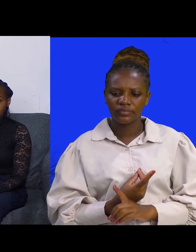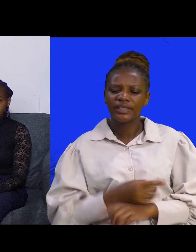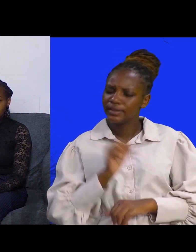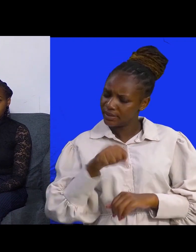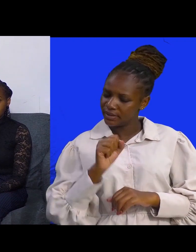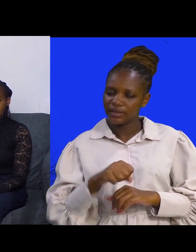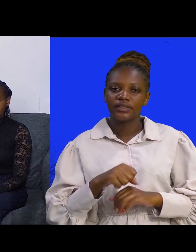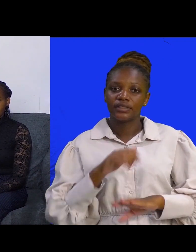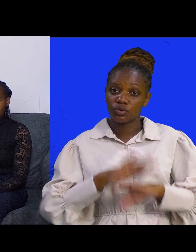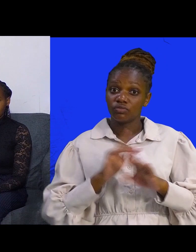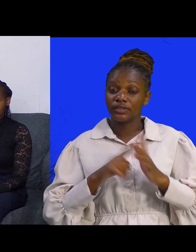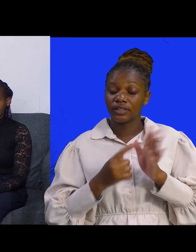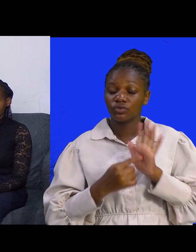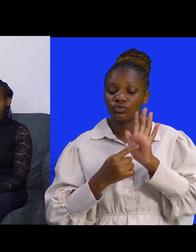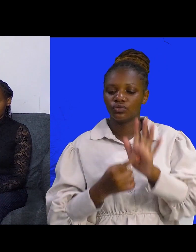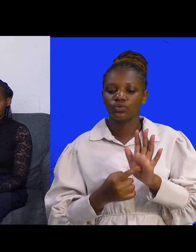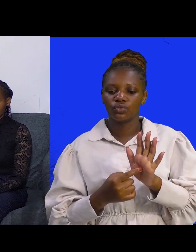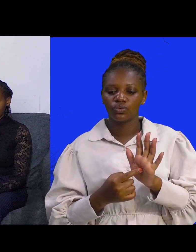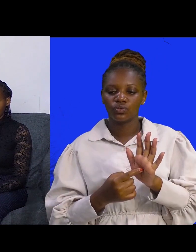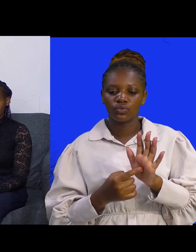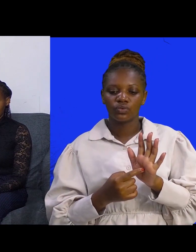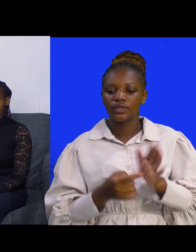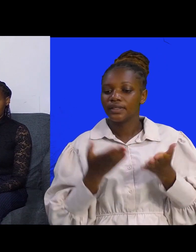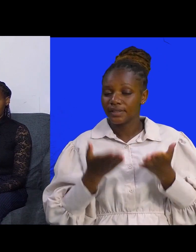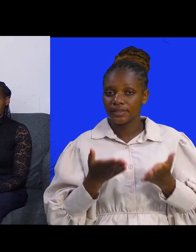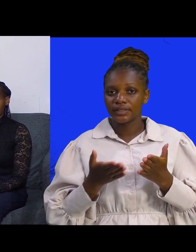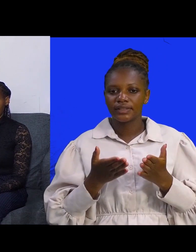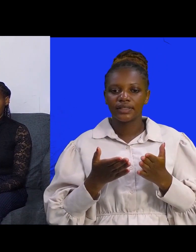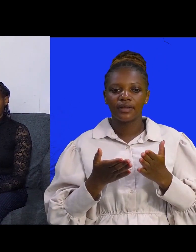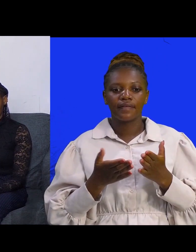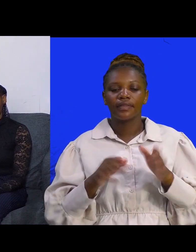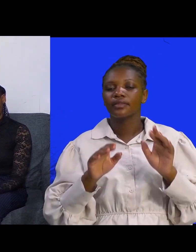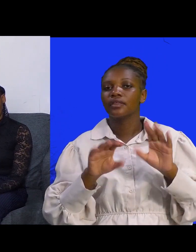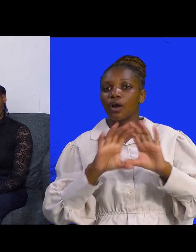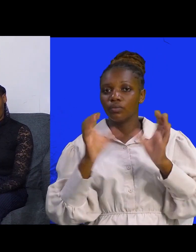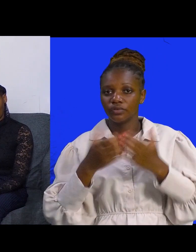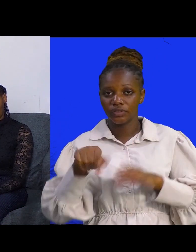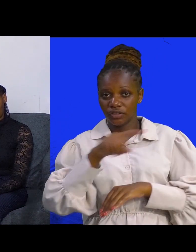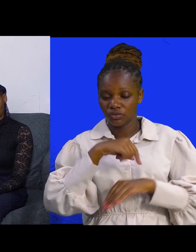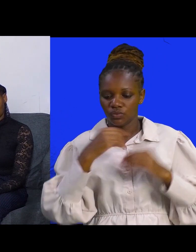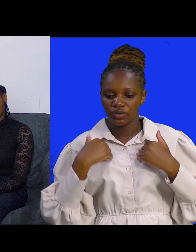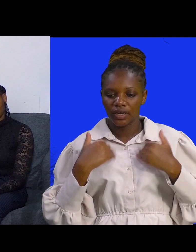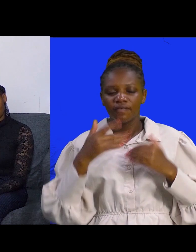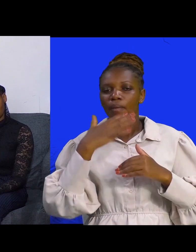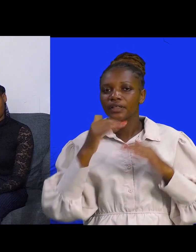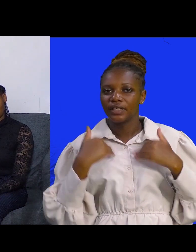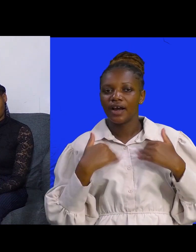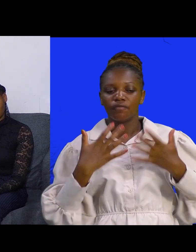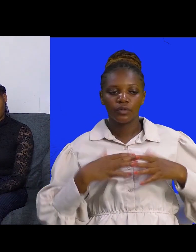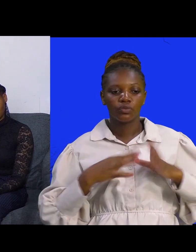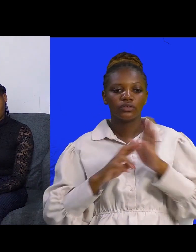is, I think it's a good start to show that this is the entire community. Like everyone is